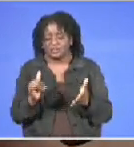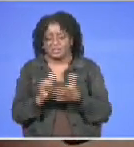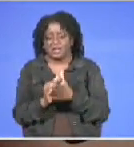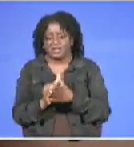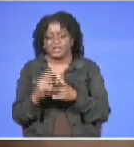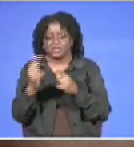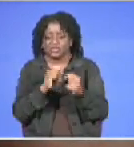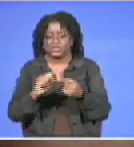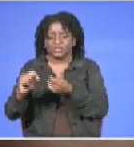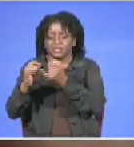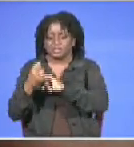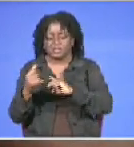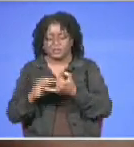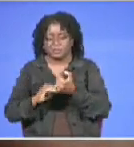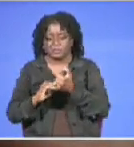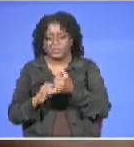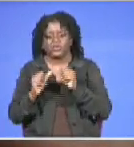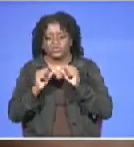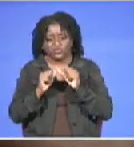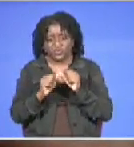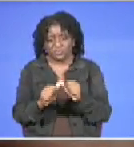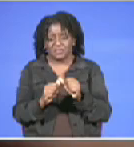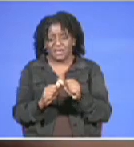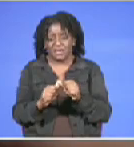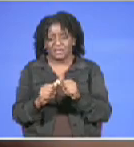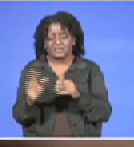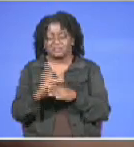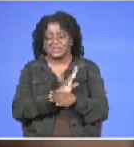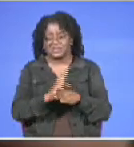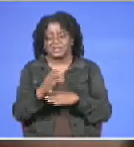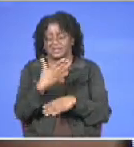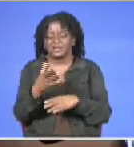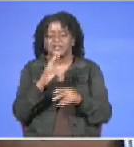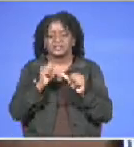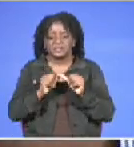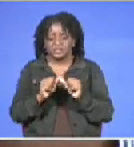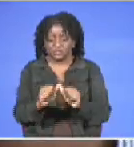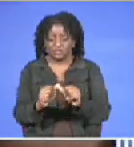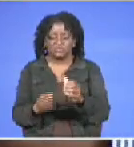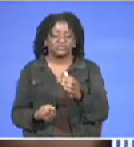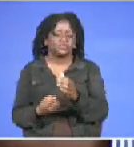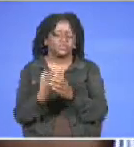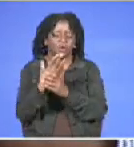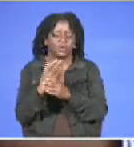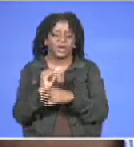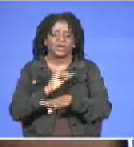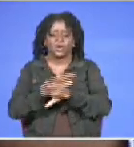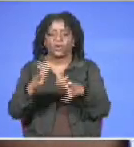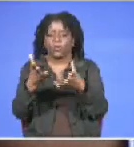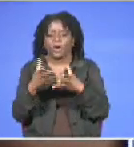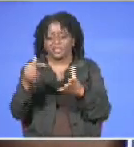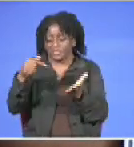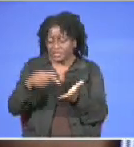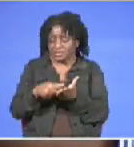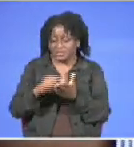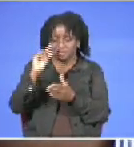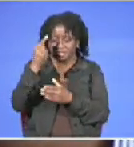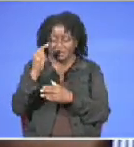hot and things are continuing to grow. So I don't want this government shutdown to throw a